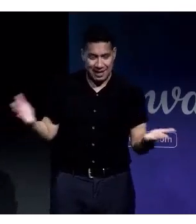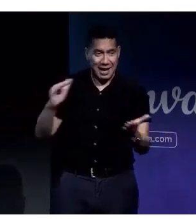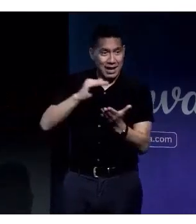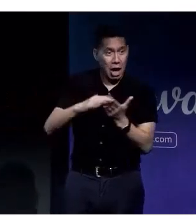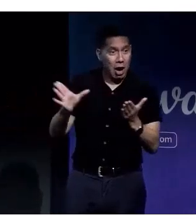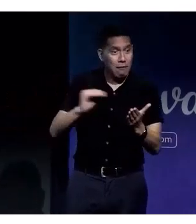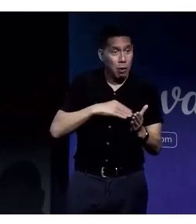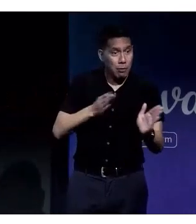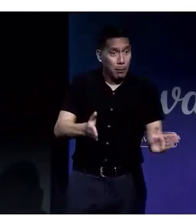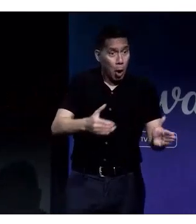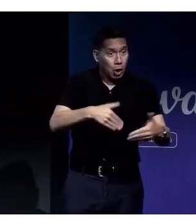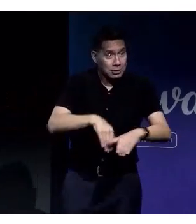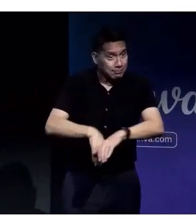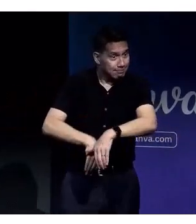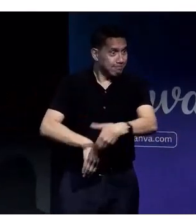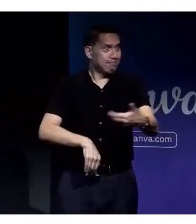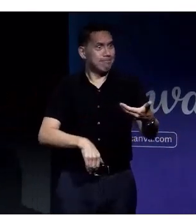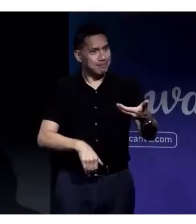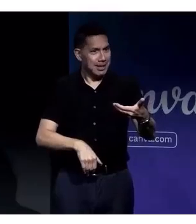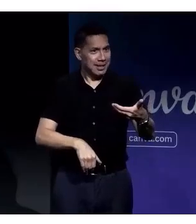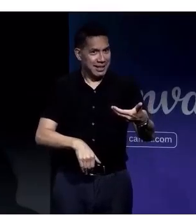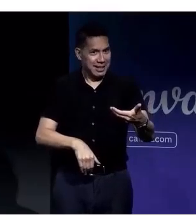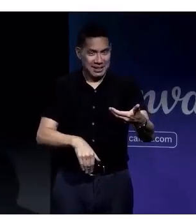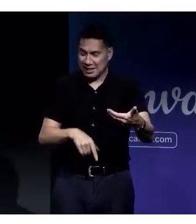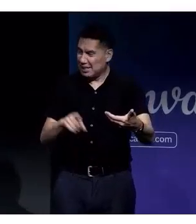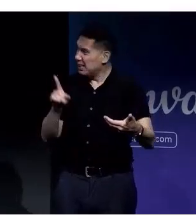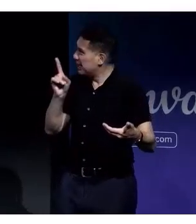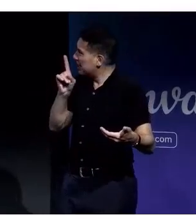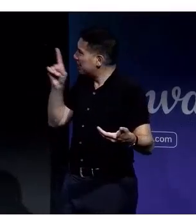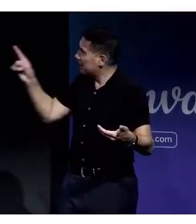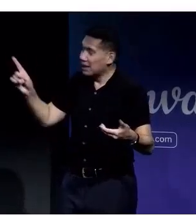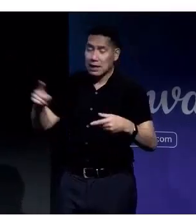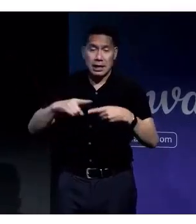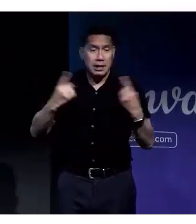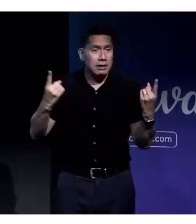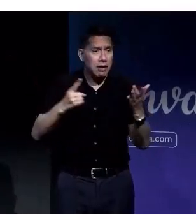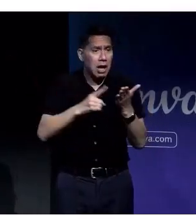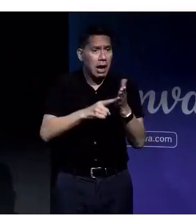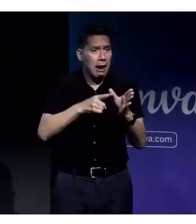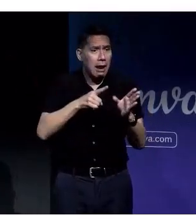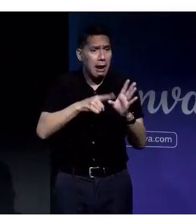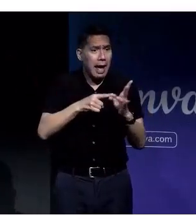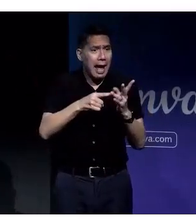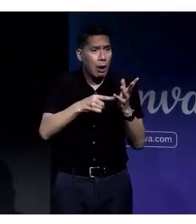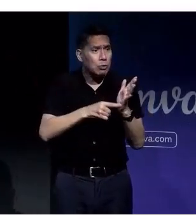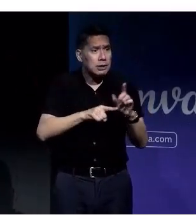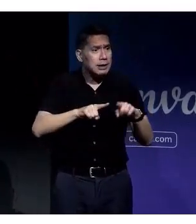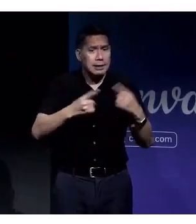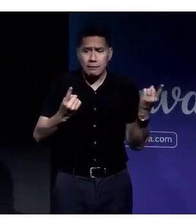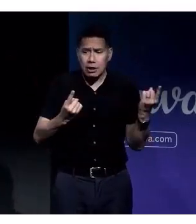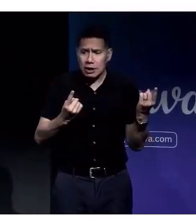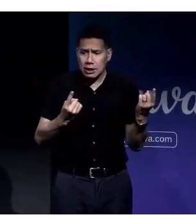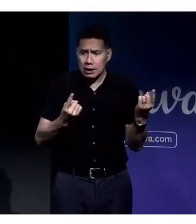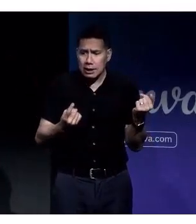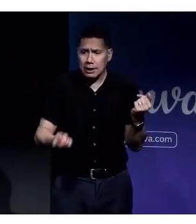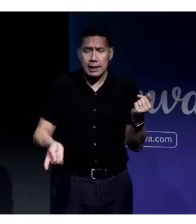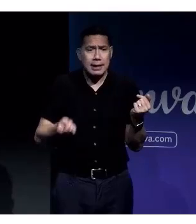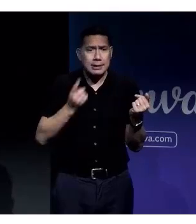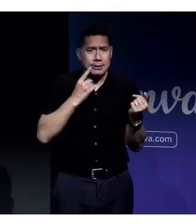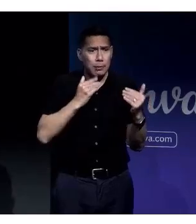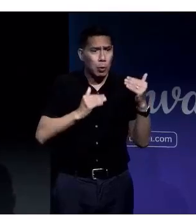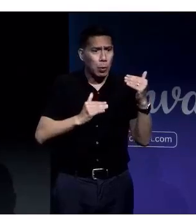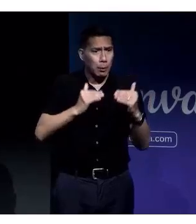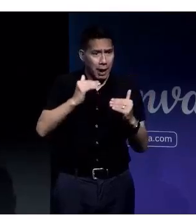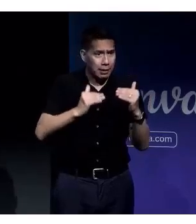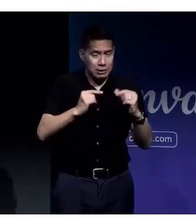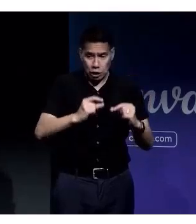today, and it's a slightly different layout from last year to today. The simple balance has gone up,